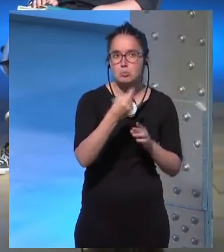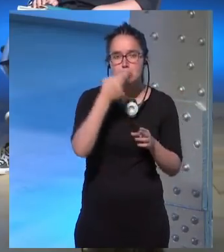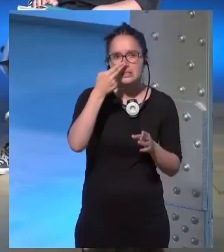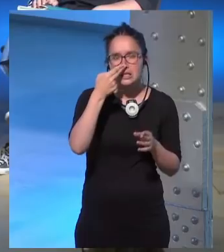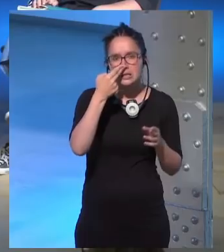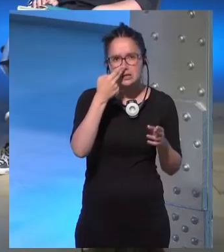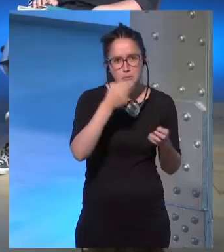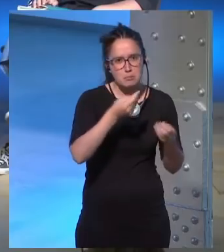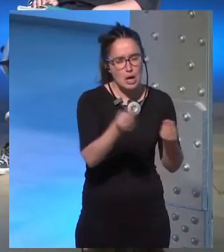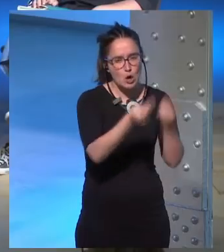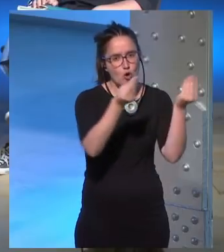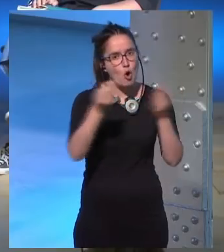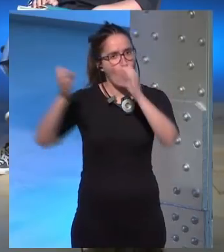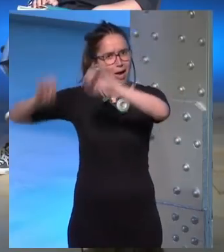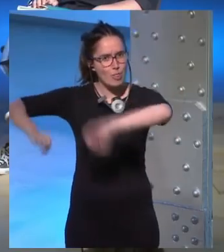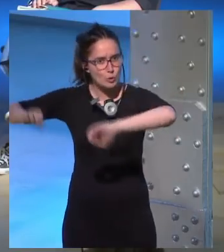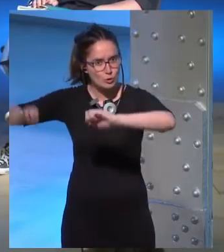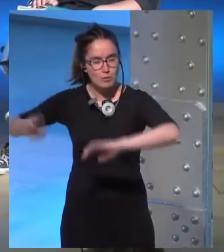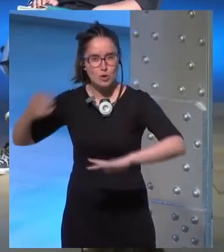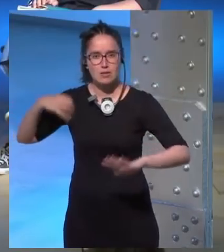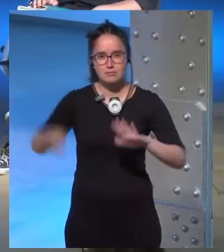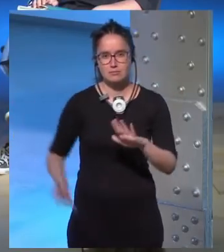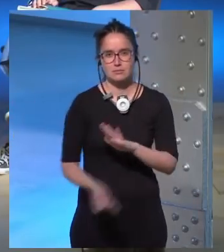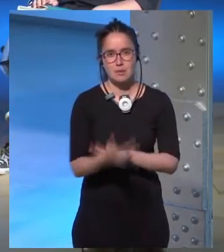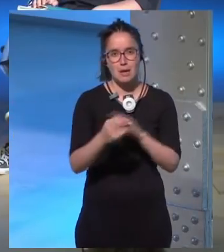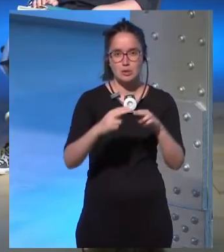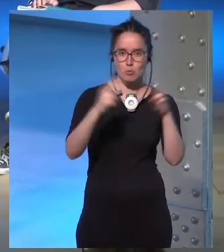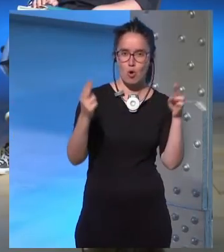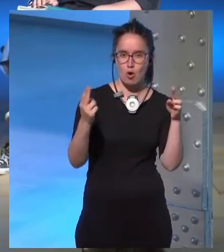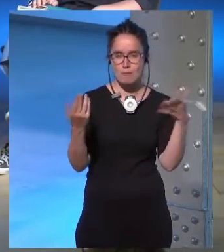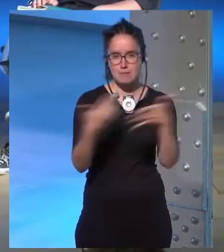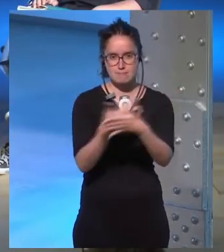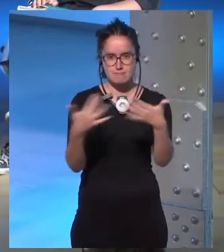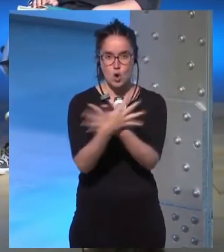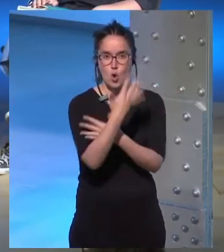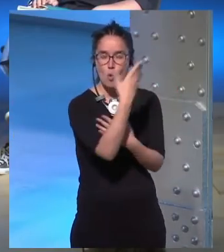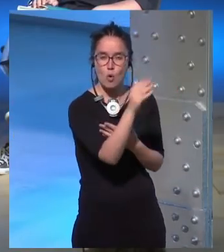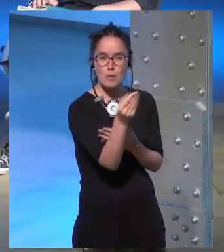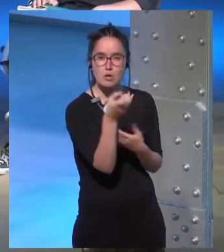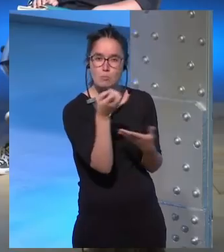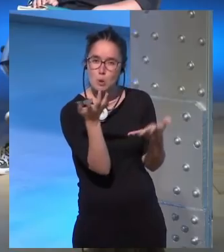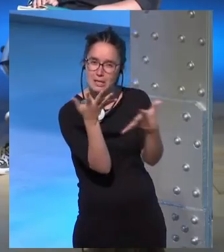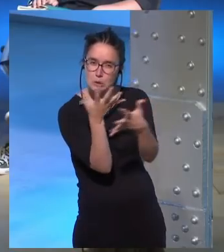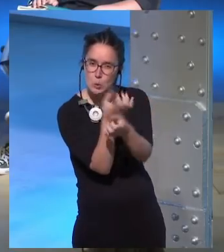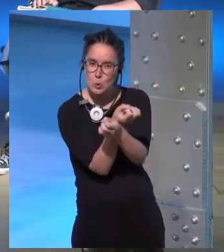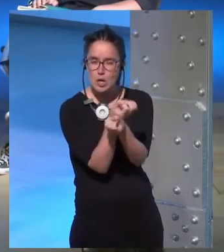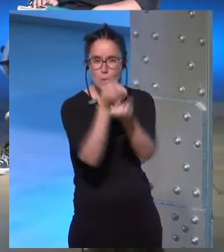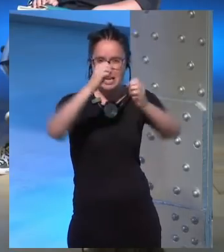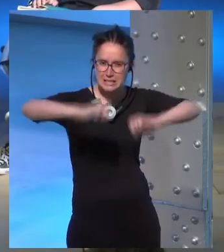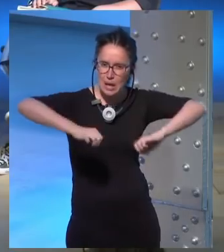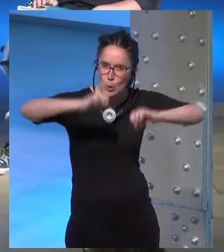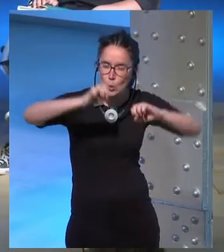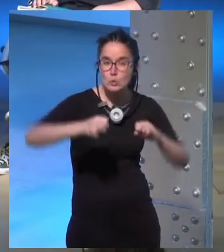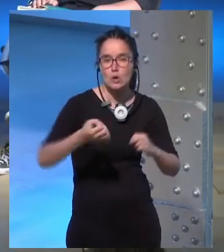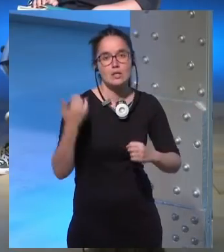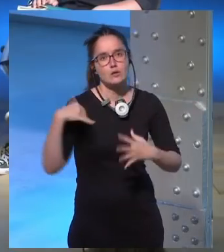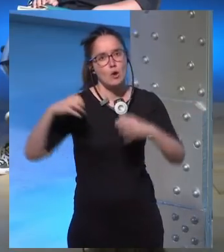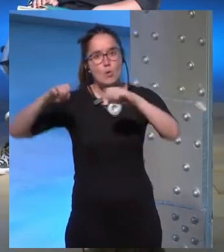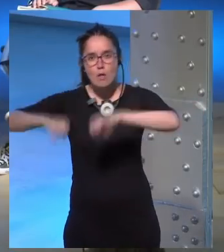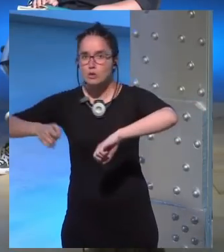it used to be only for very young people or adult audiences. Now we're seeing